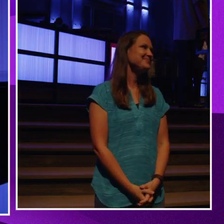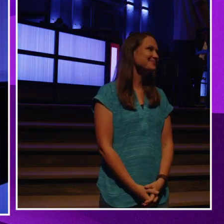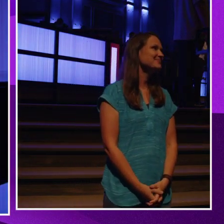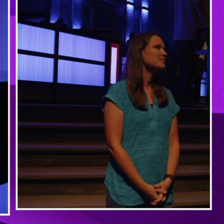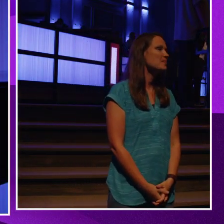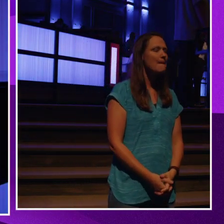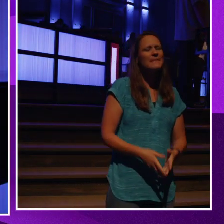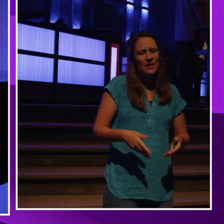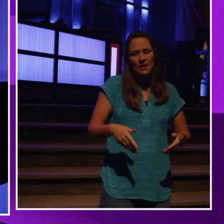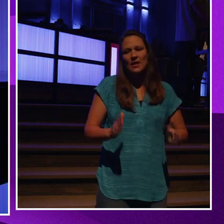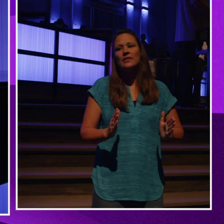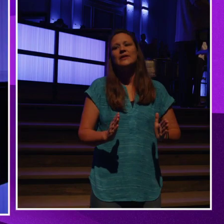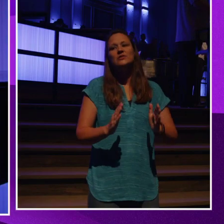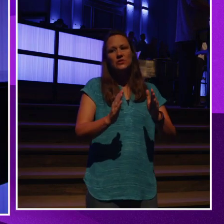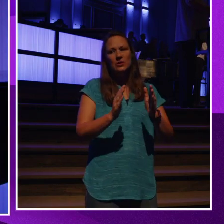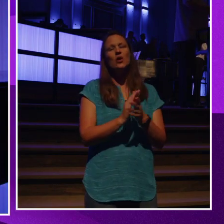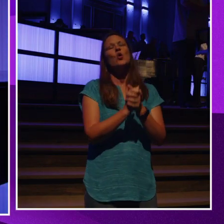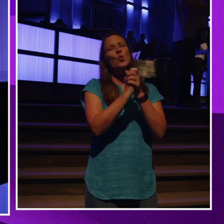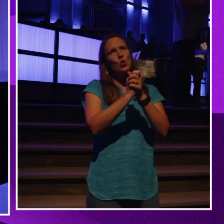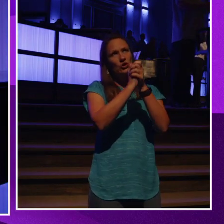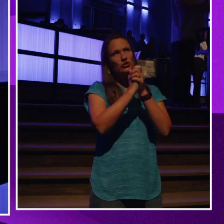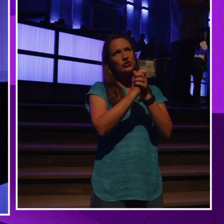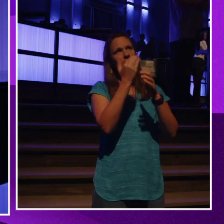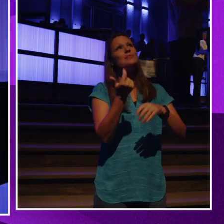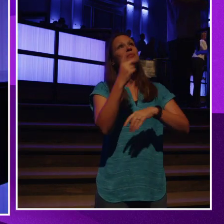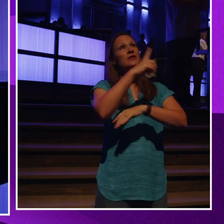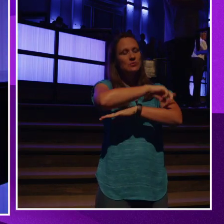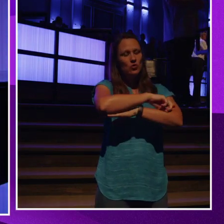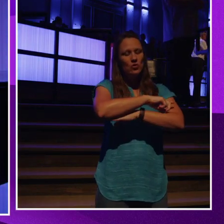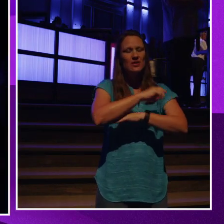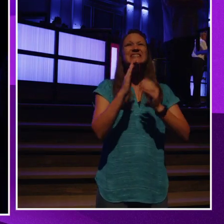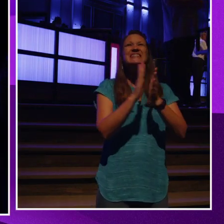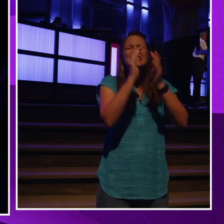Do your worship this morning as you celebrate God's goodness.